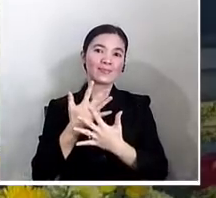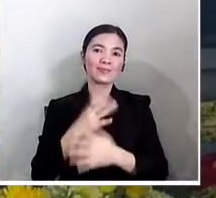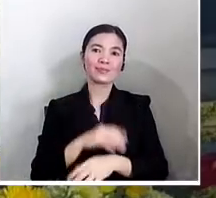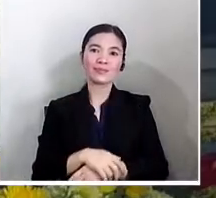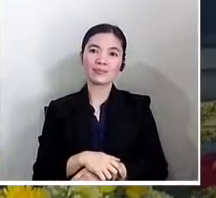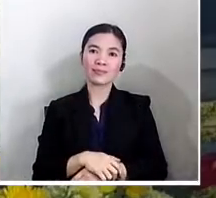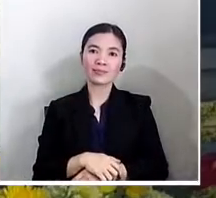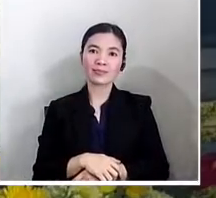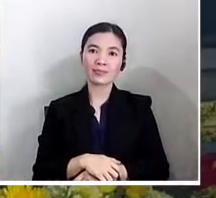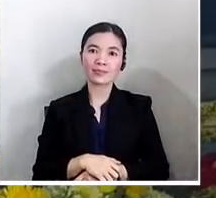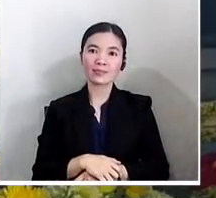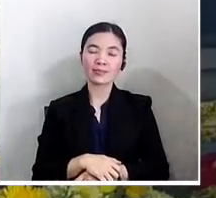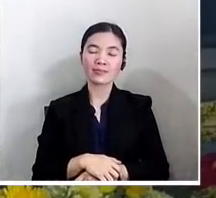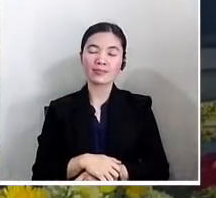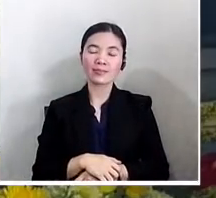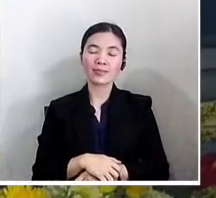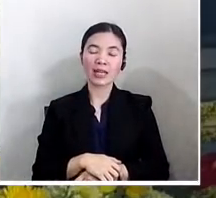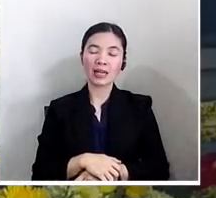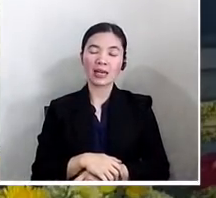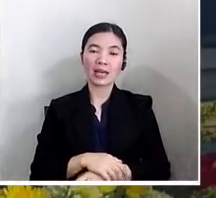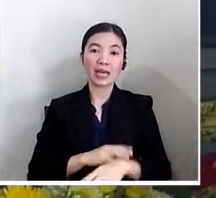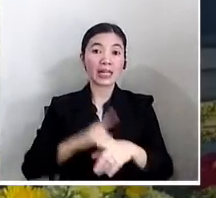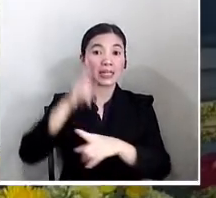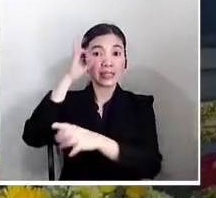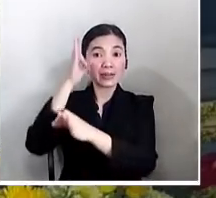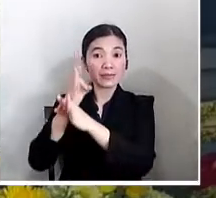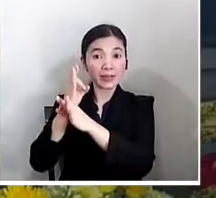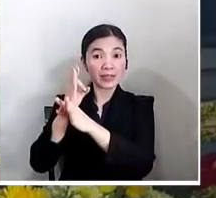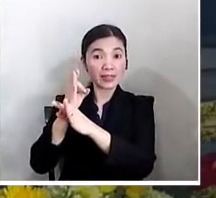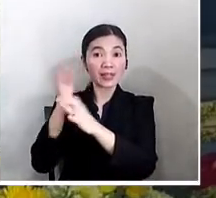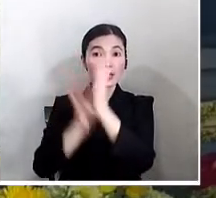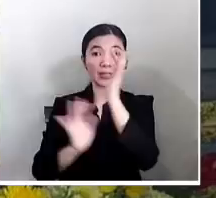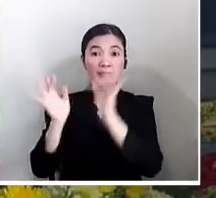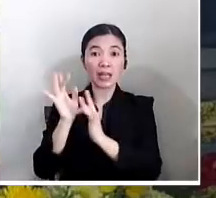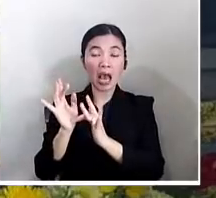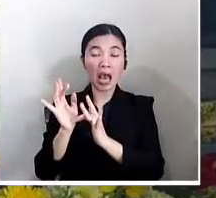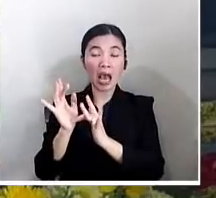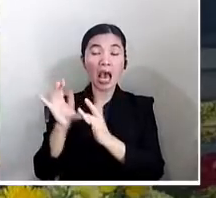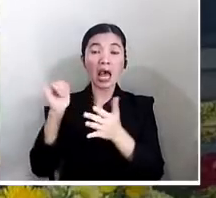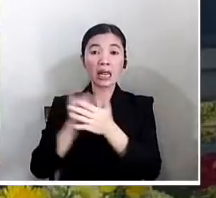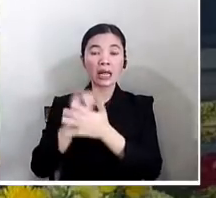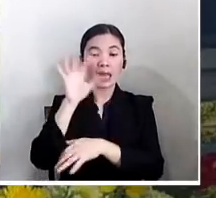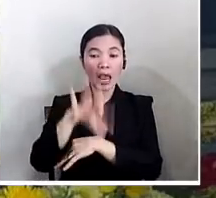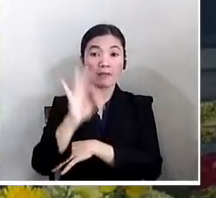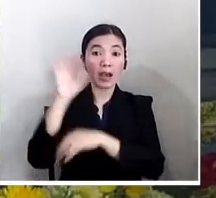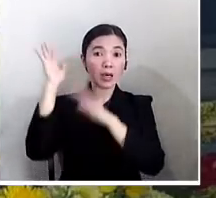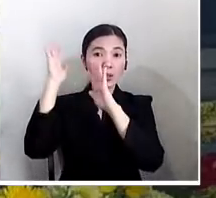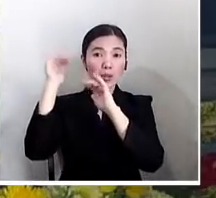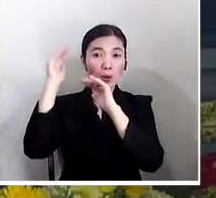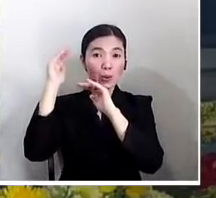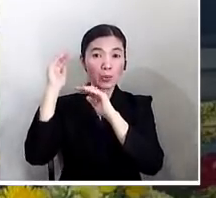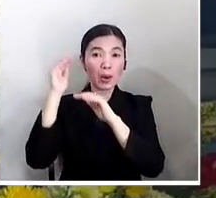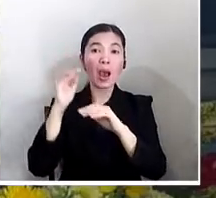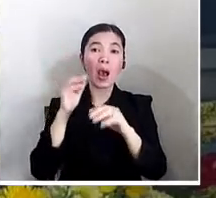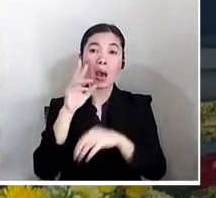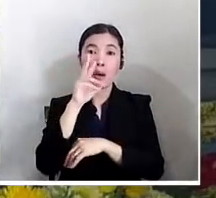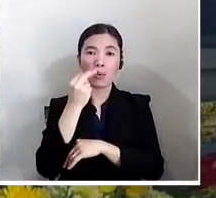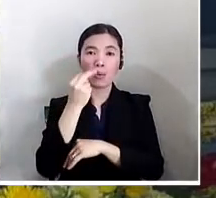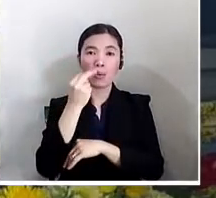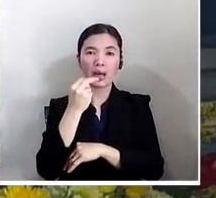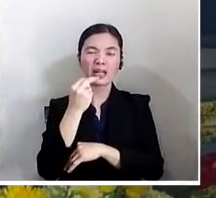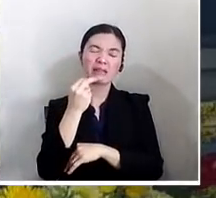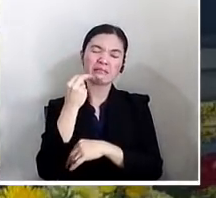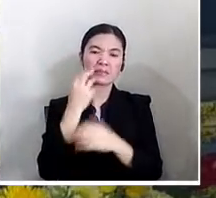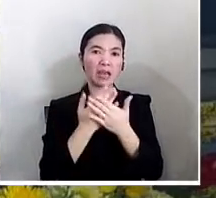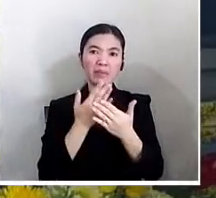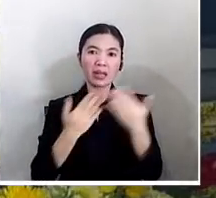It is my faith in Jesus that I find hope when everything seems